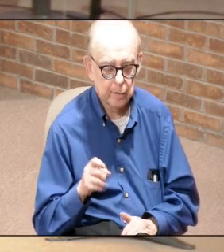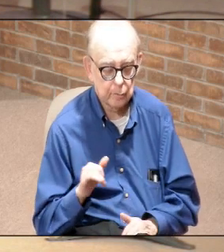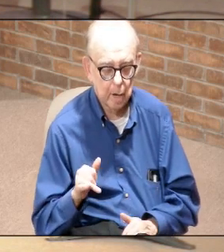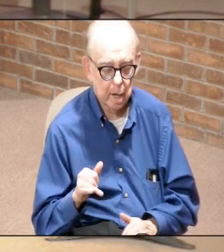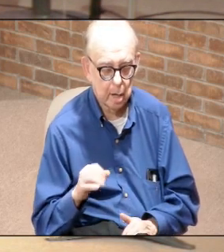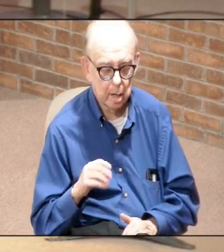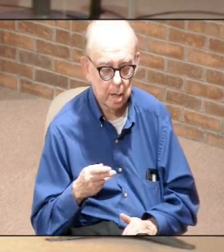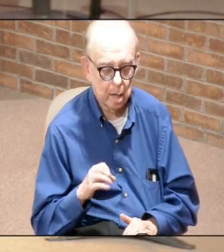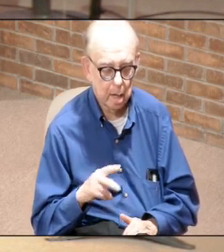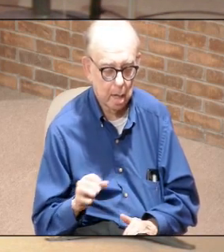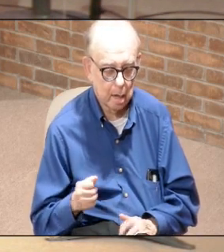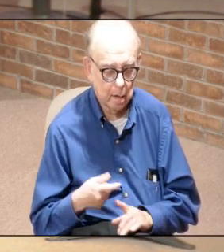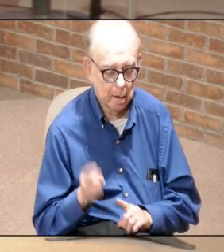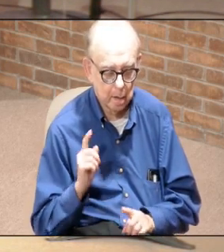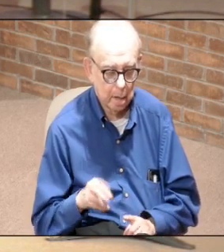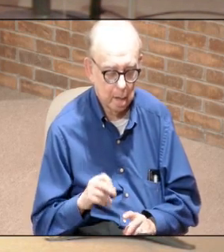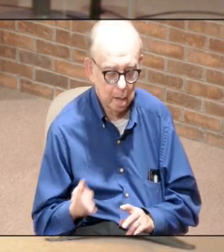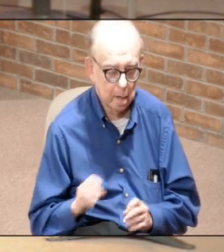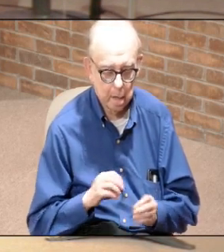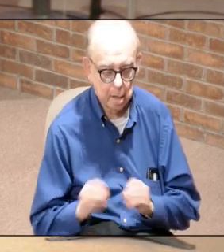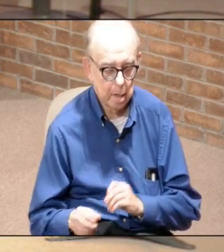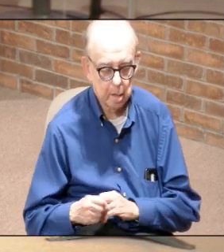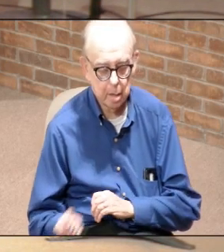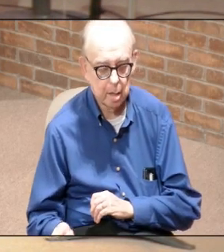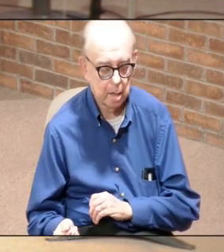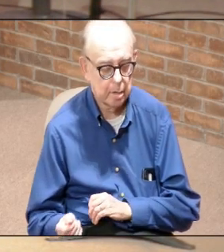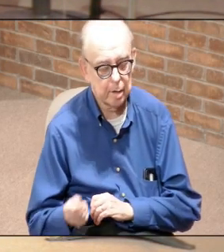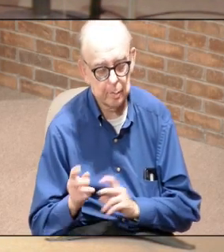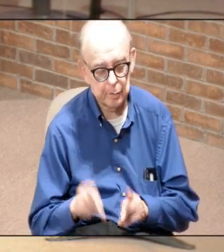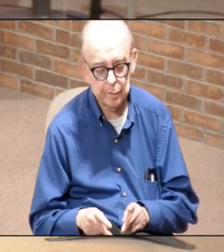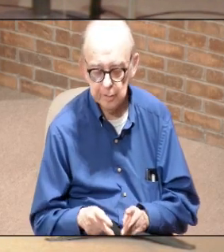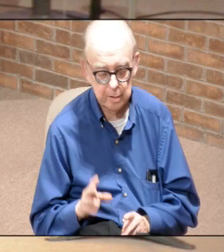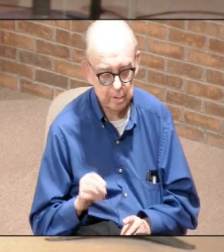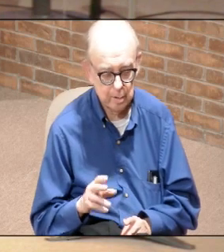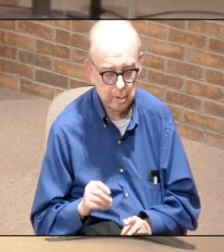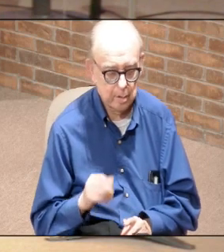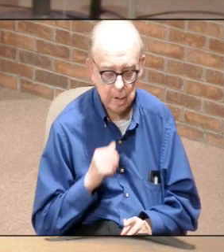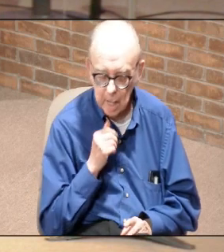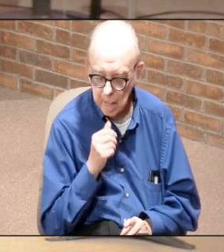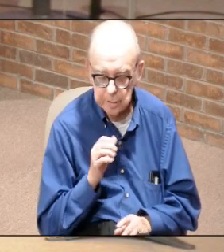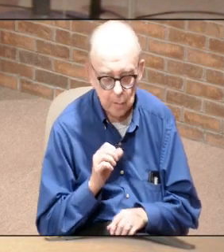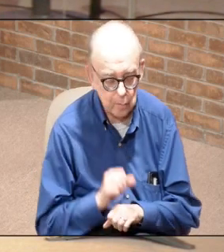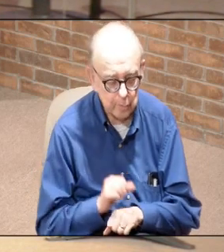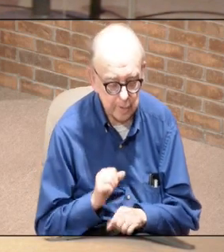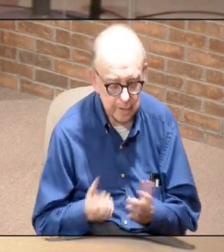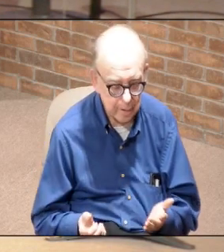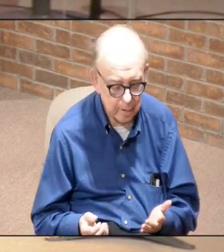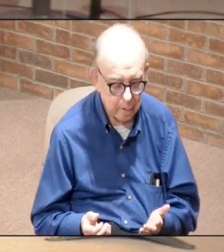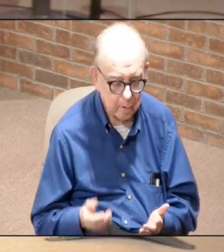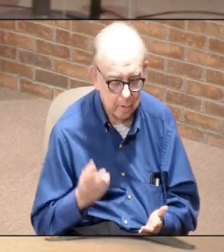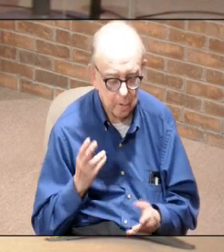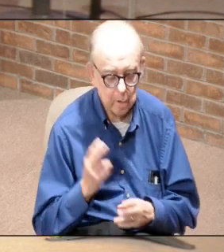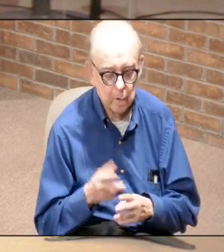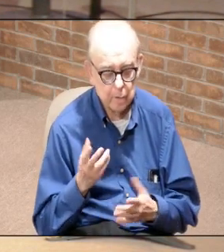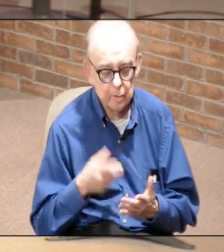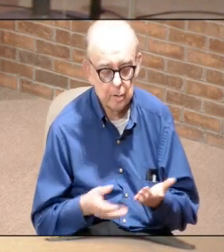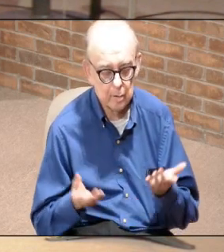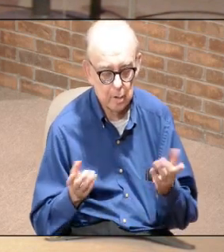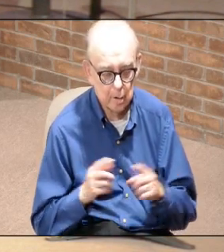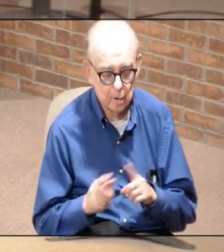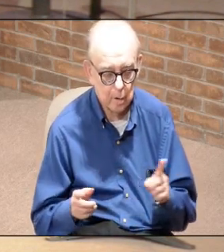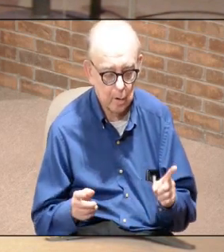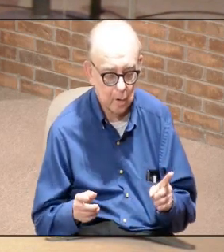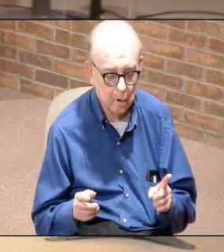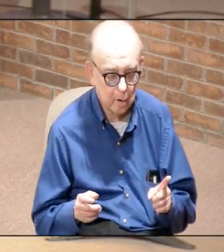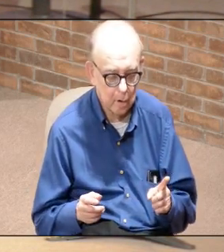chromosome from one person and put the other one in there. It doesn't happen. Call it what you want, but it